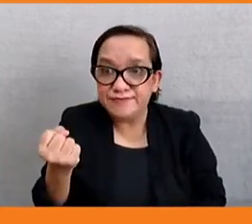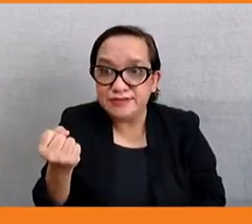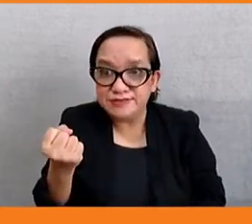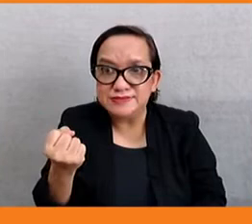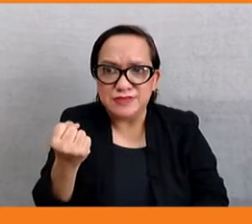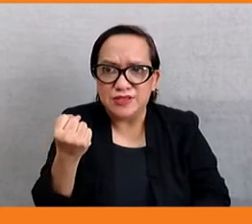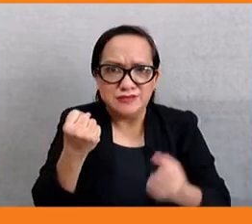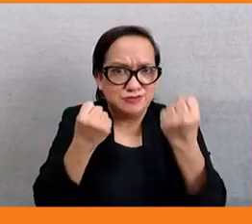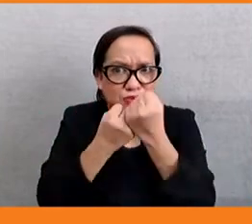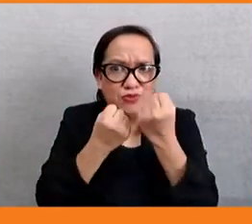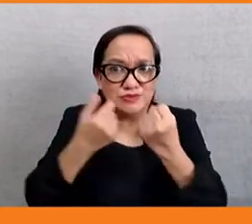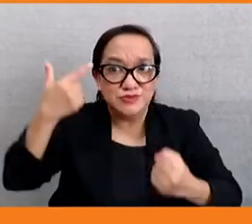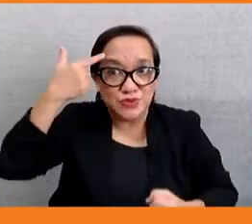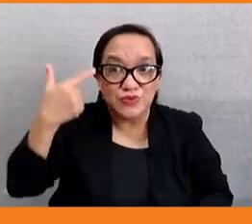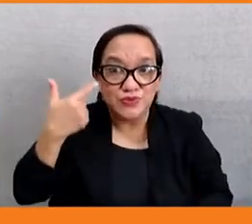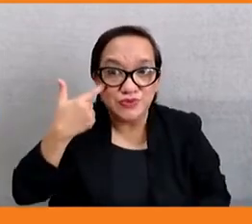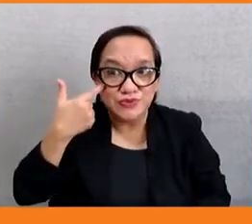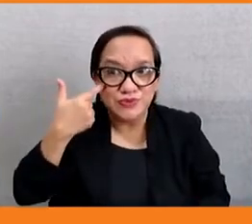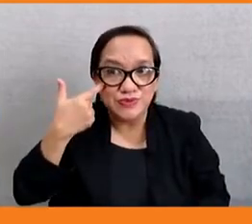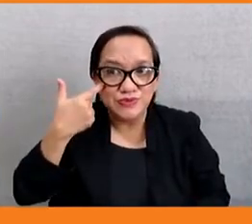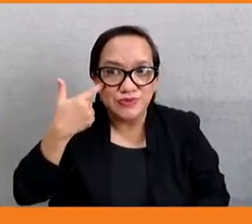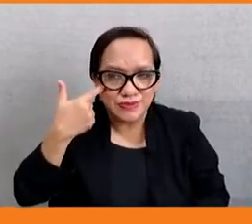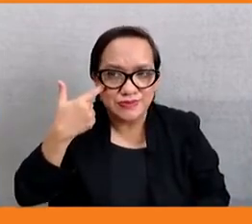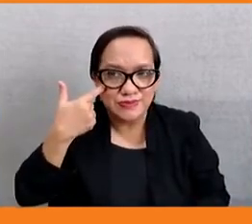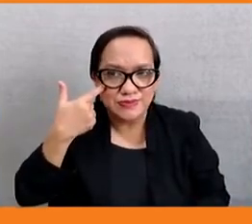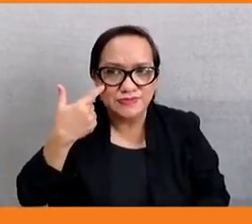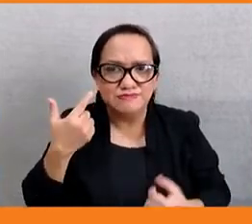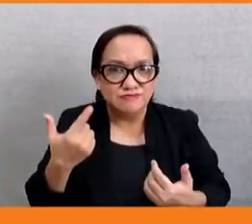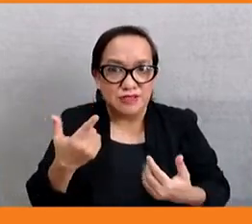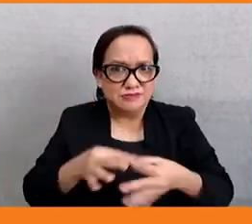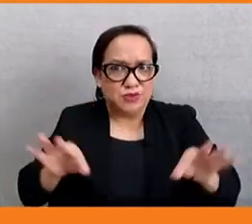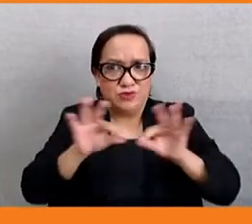through gender-inclusive project designs in at least